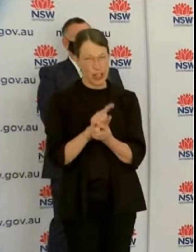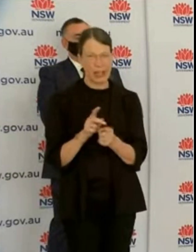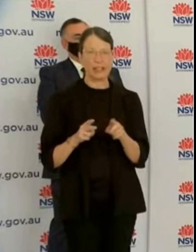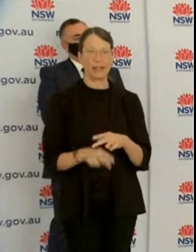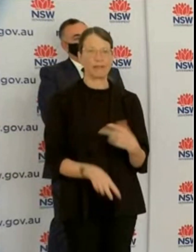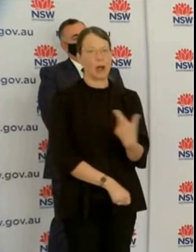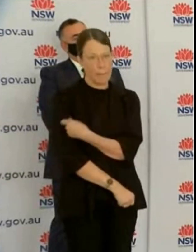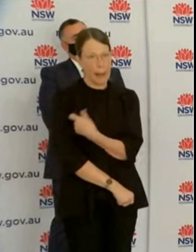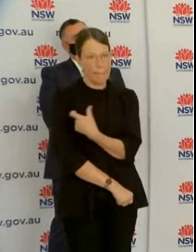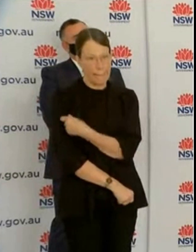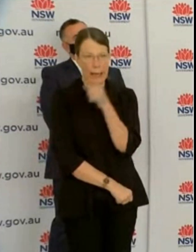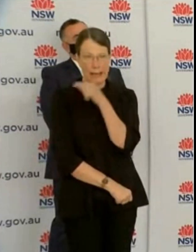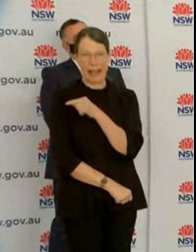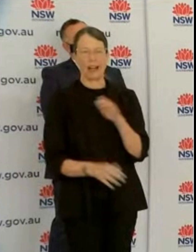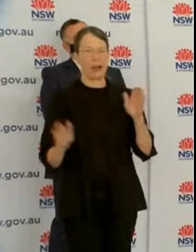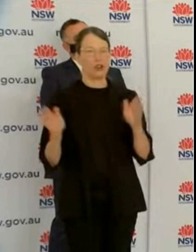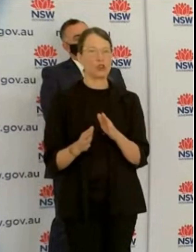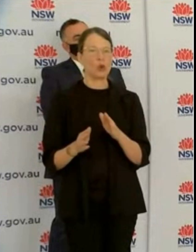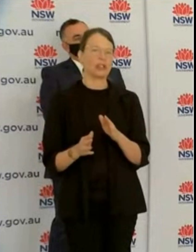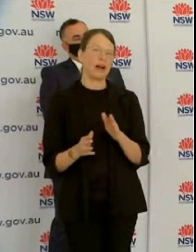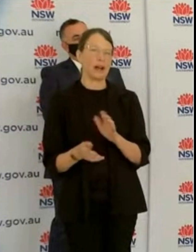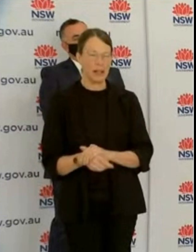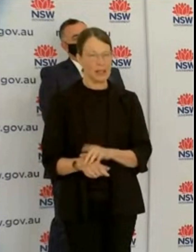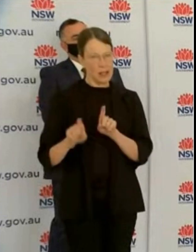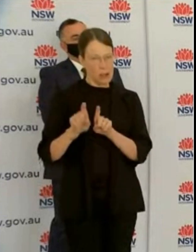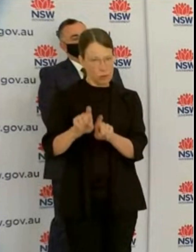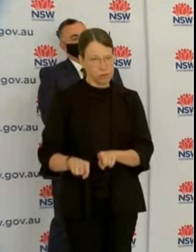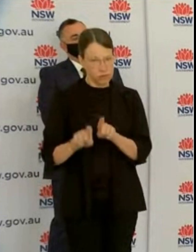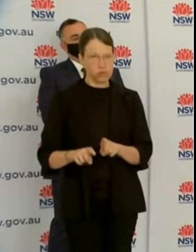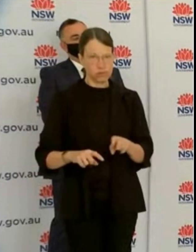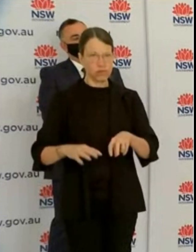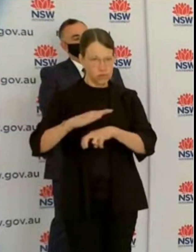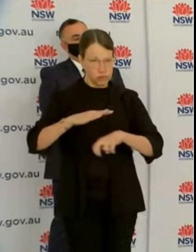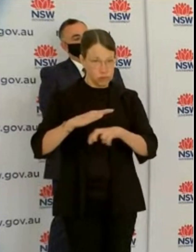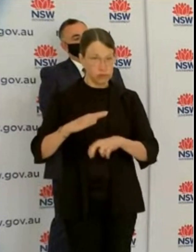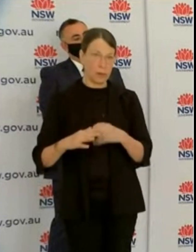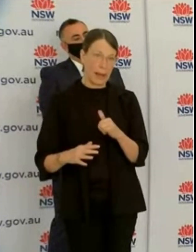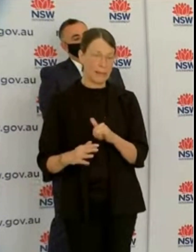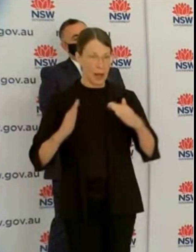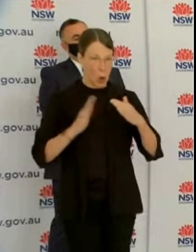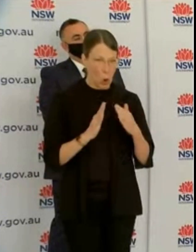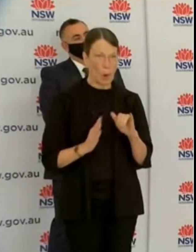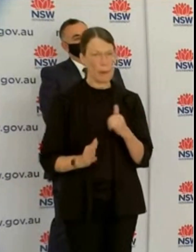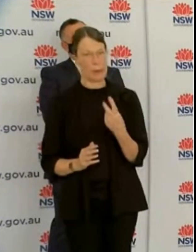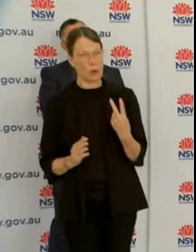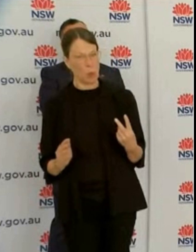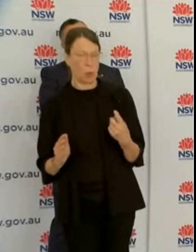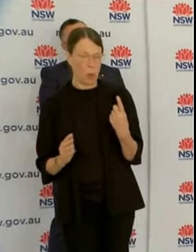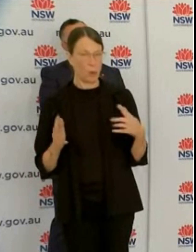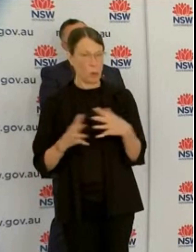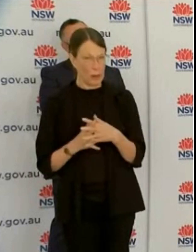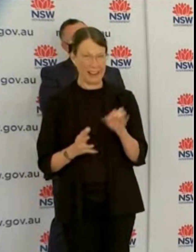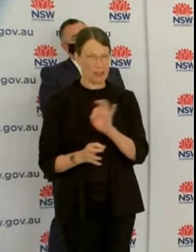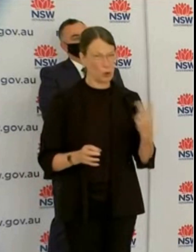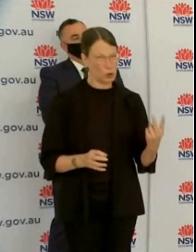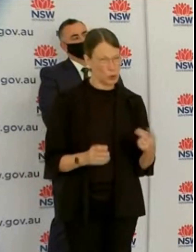certainly between 70% and 80%, there's no doubt we'll be going through a transition. And I think there is an argument for us to